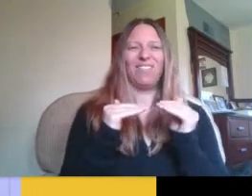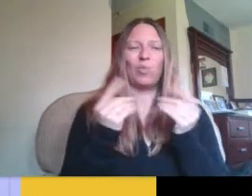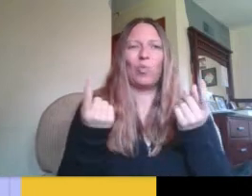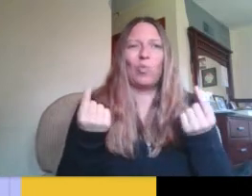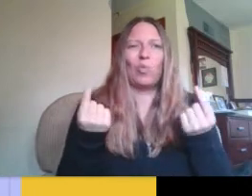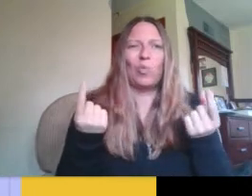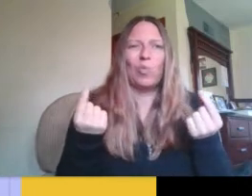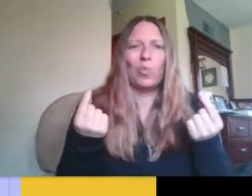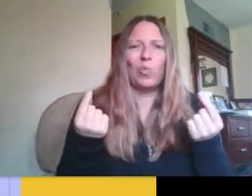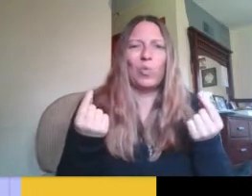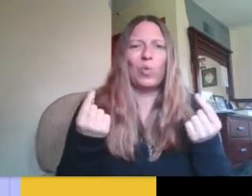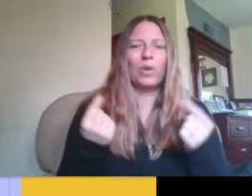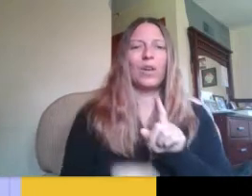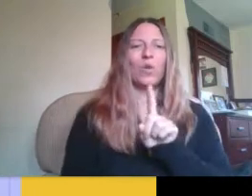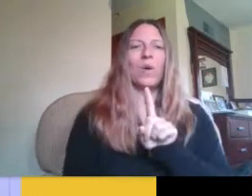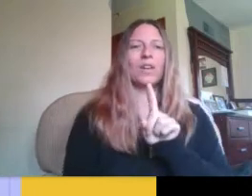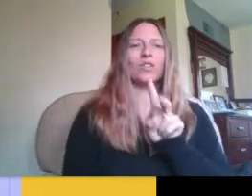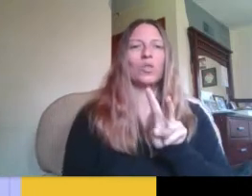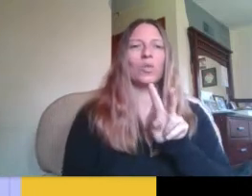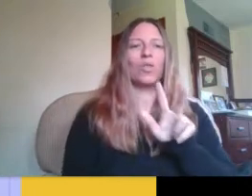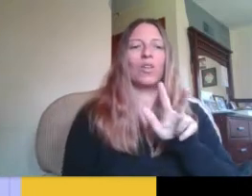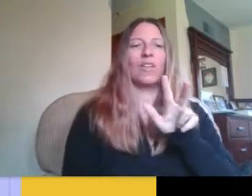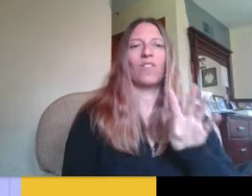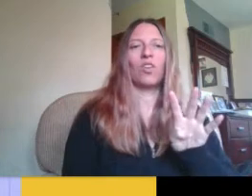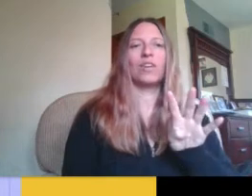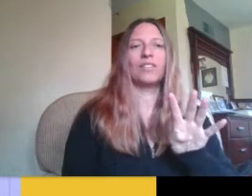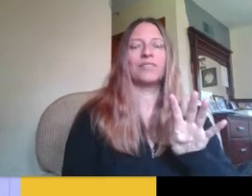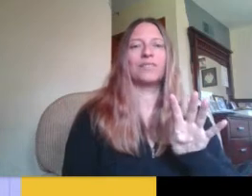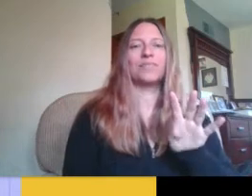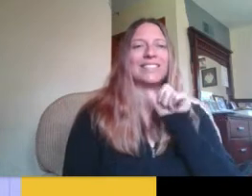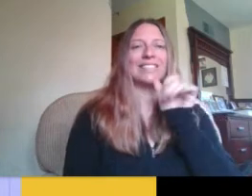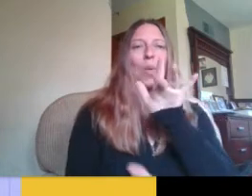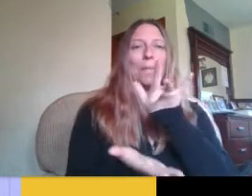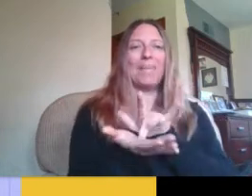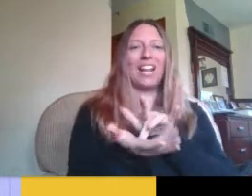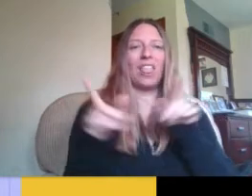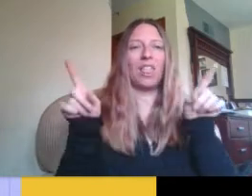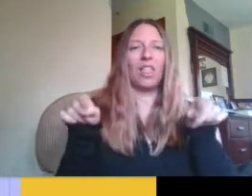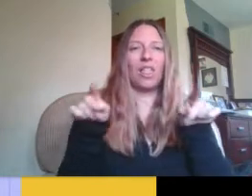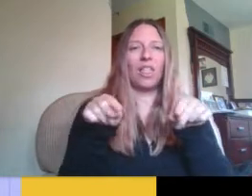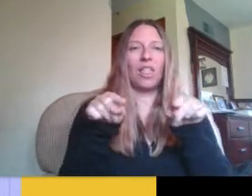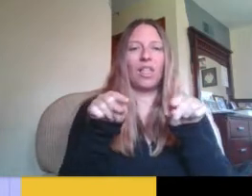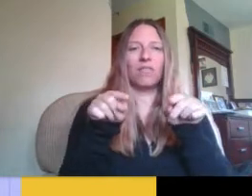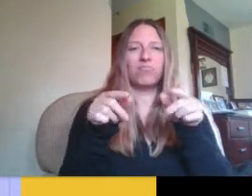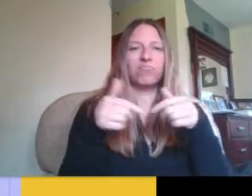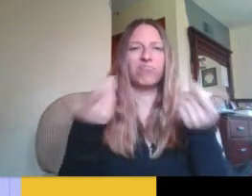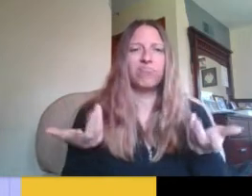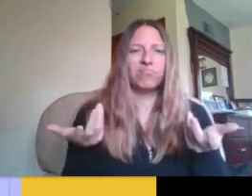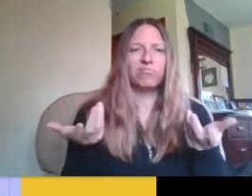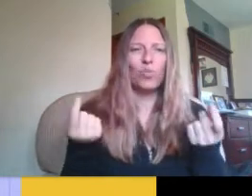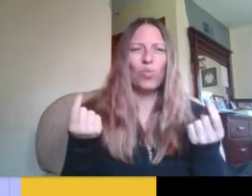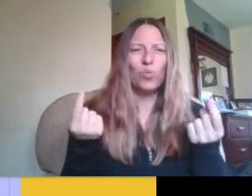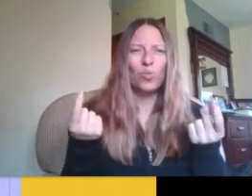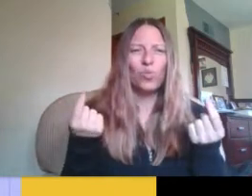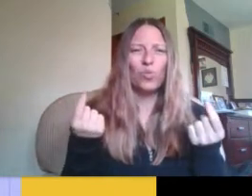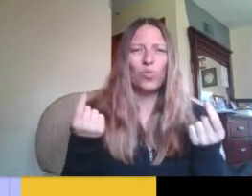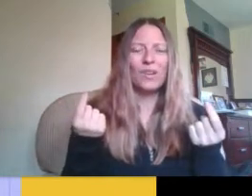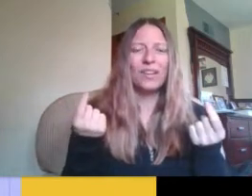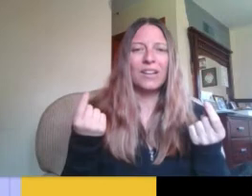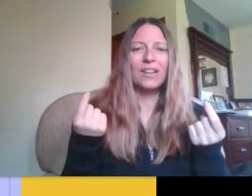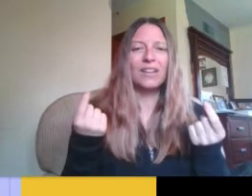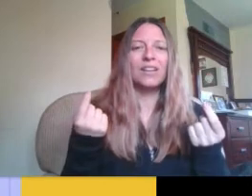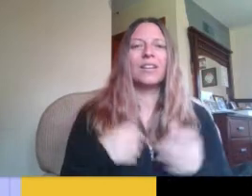like the data set 1, 2, 3, 4? There isn't a member in the middle that splits the set into 2 equally sized groups. If